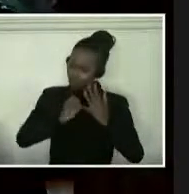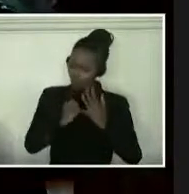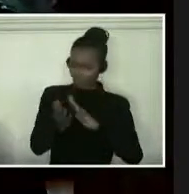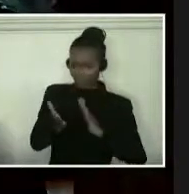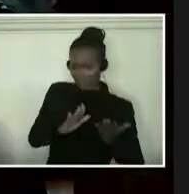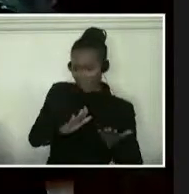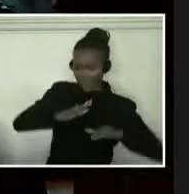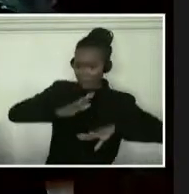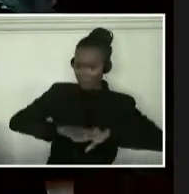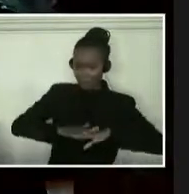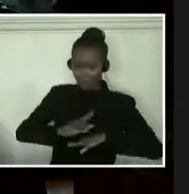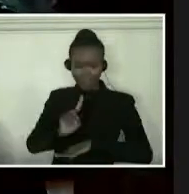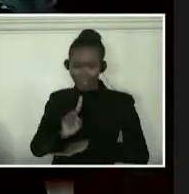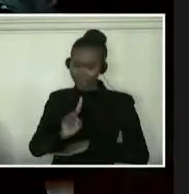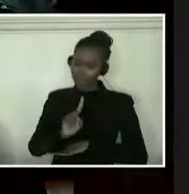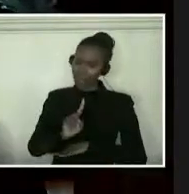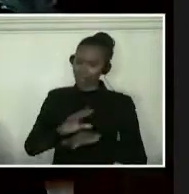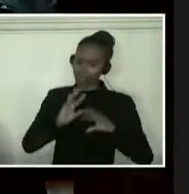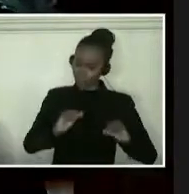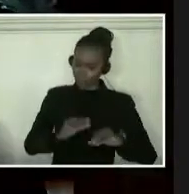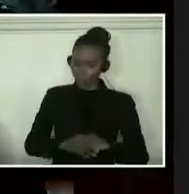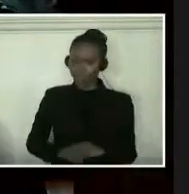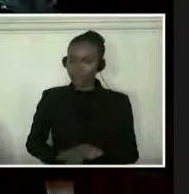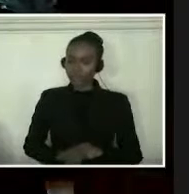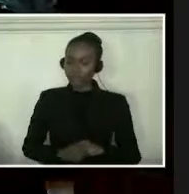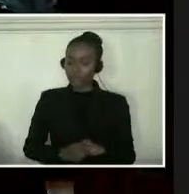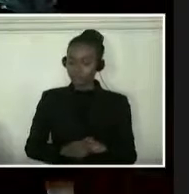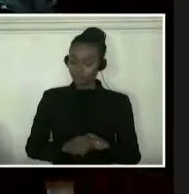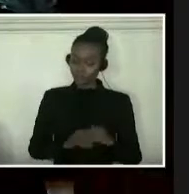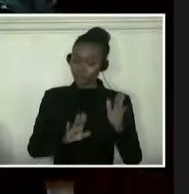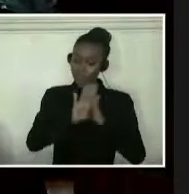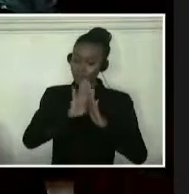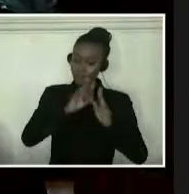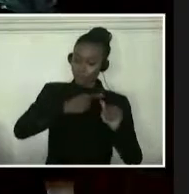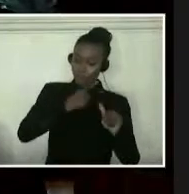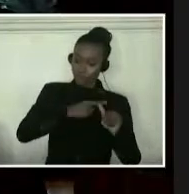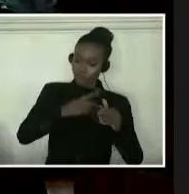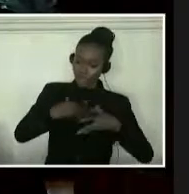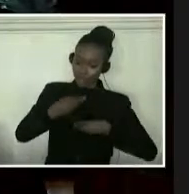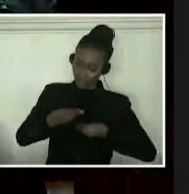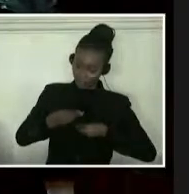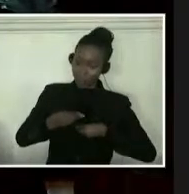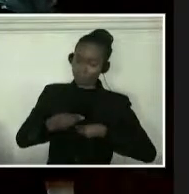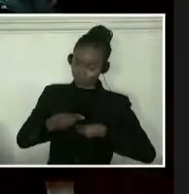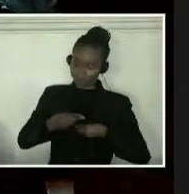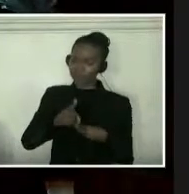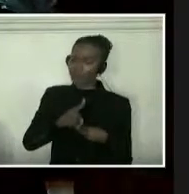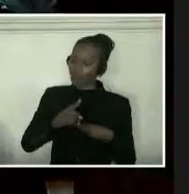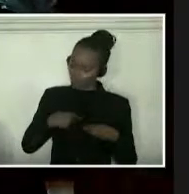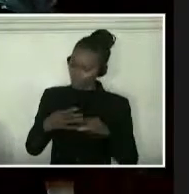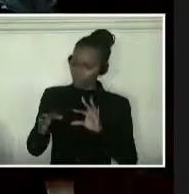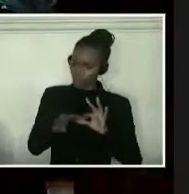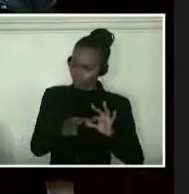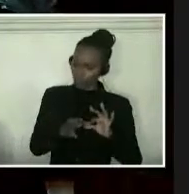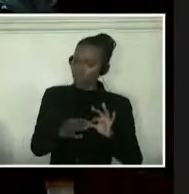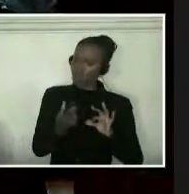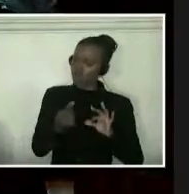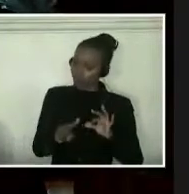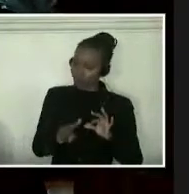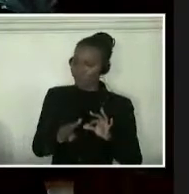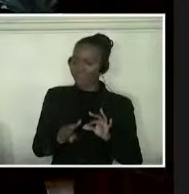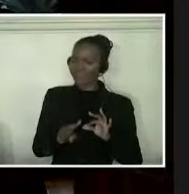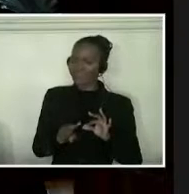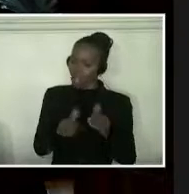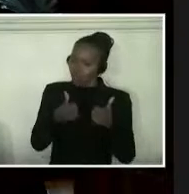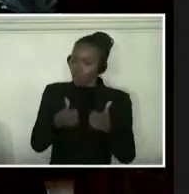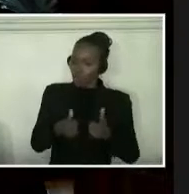the last one is improving fiscal management audits and outcomes despite challenges we hereby reiterate our commitment to good clean governance and